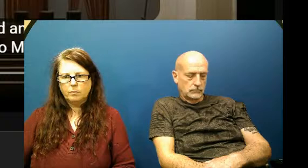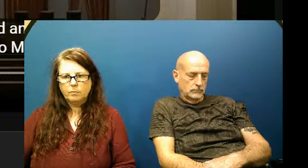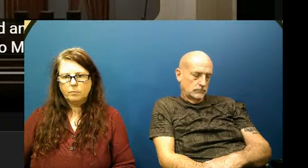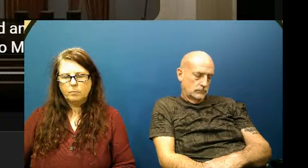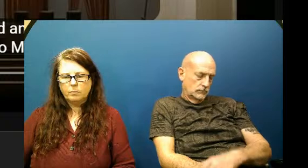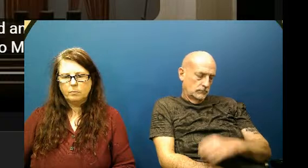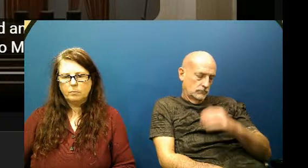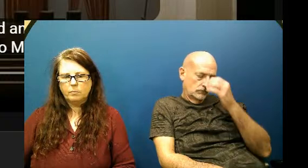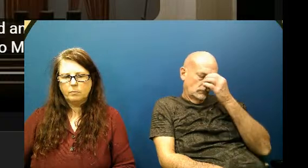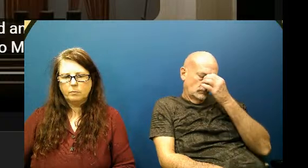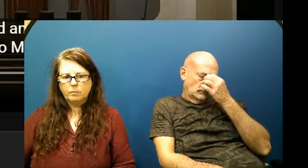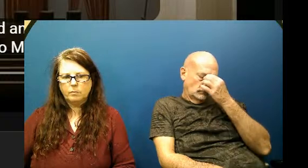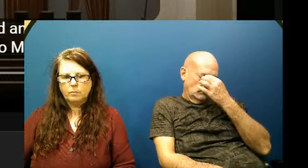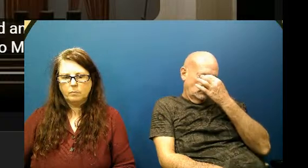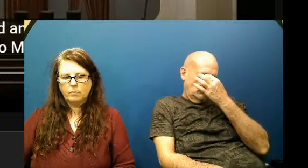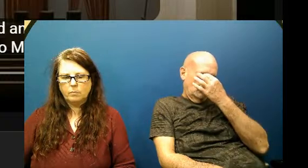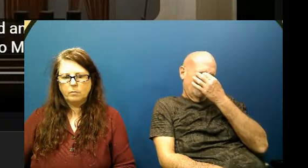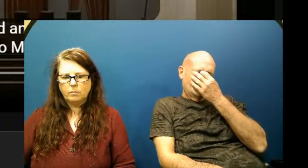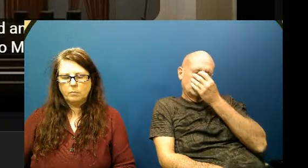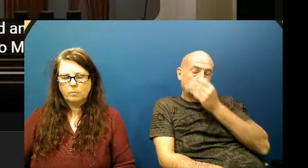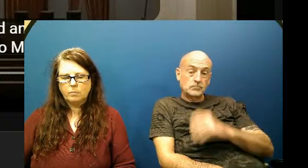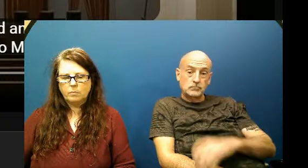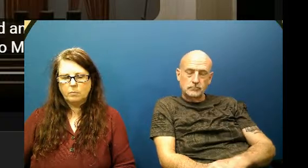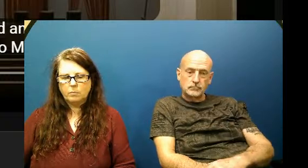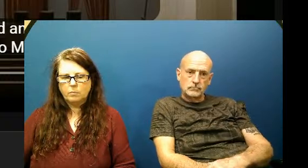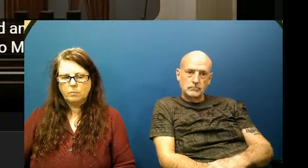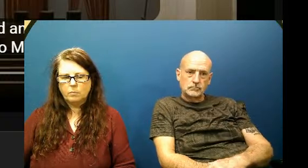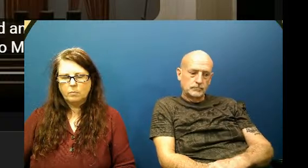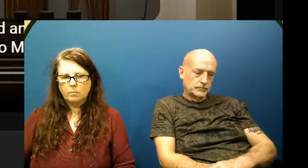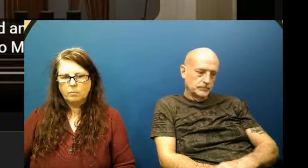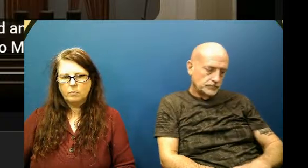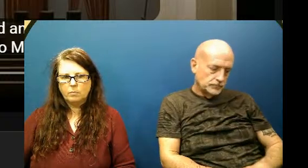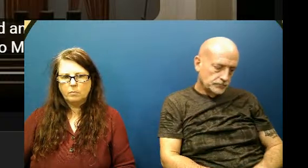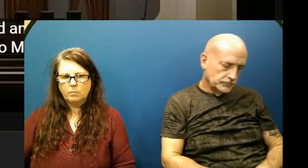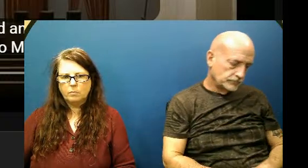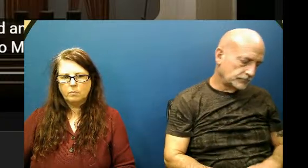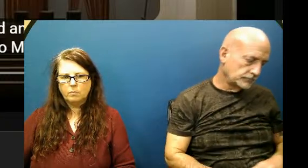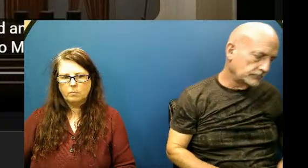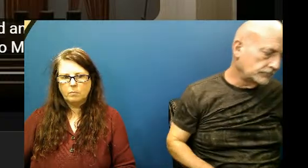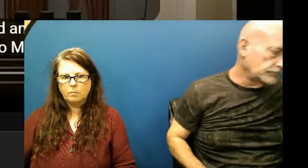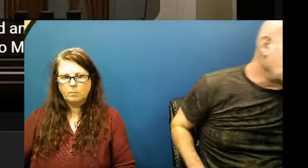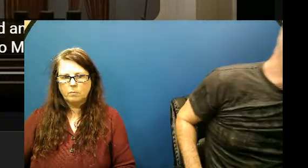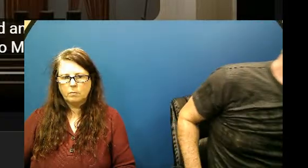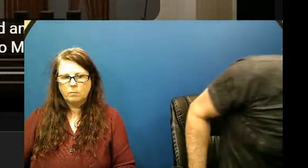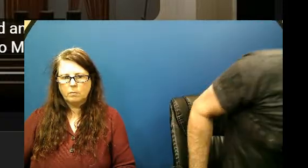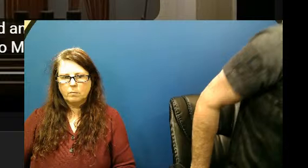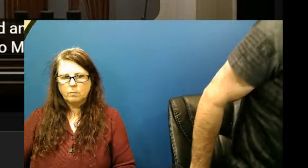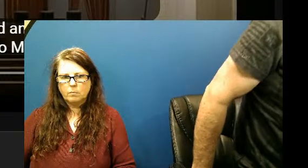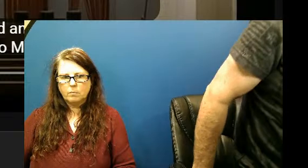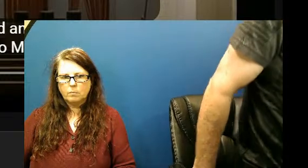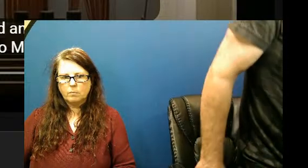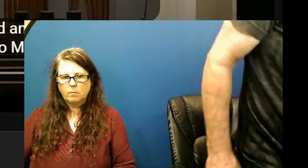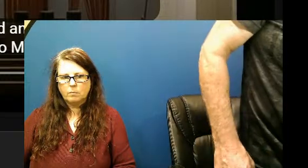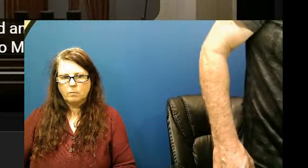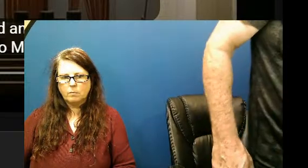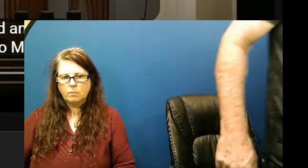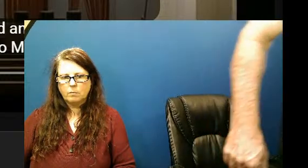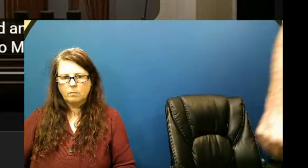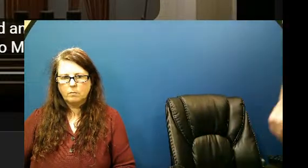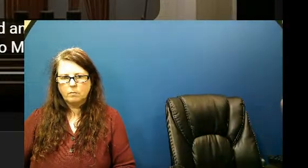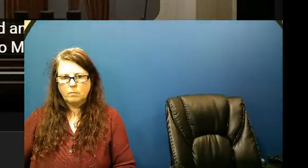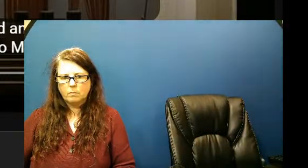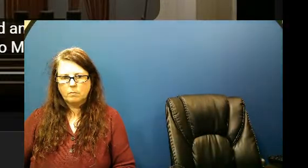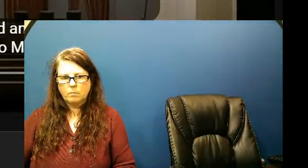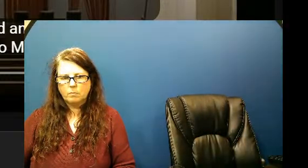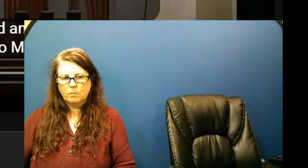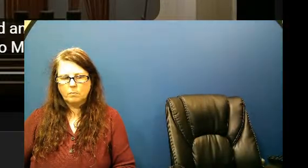of the law. And here, that's the only thing I need to rely on to get you to the place that they wouldn't have announced. Well, it gets you to the place that